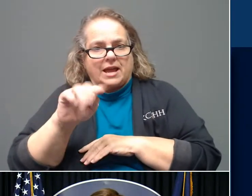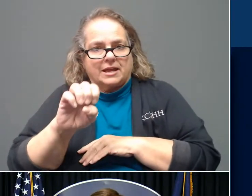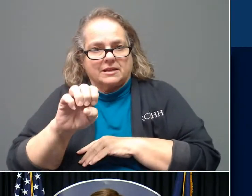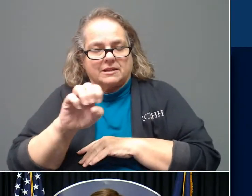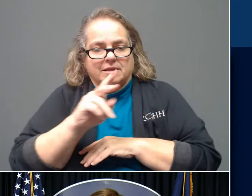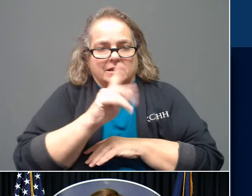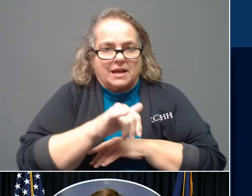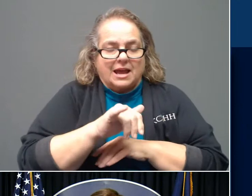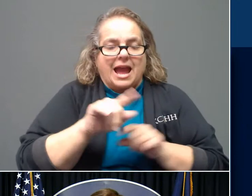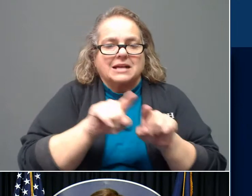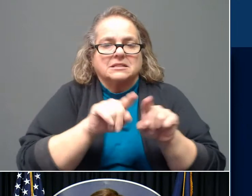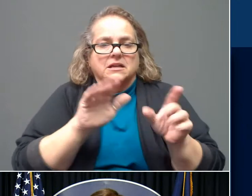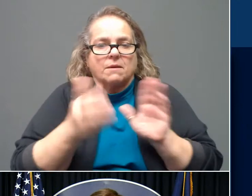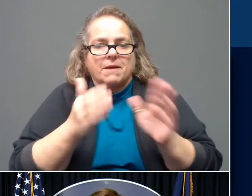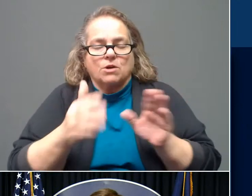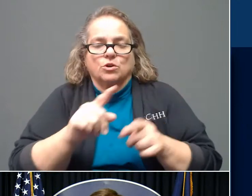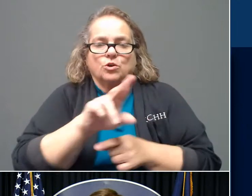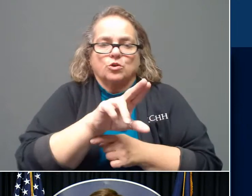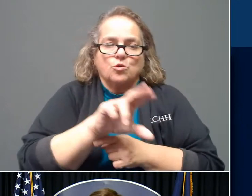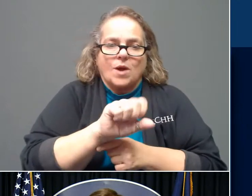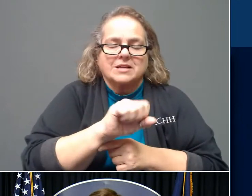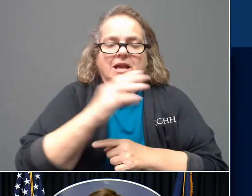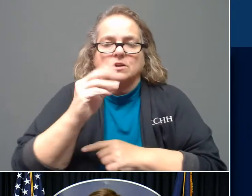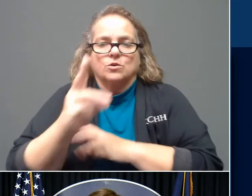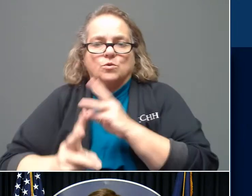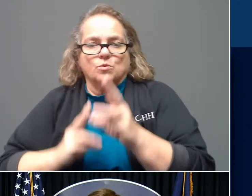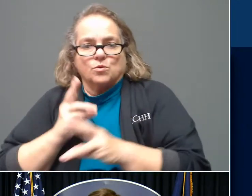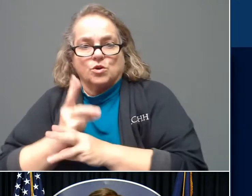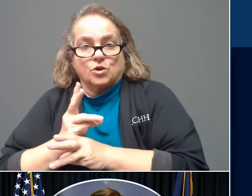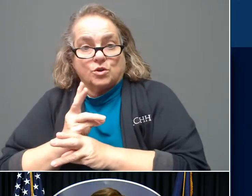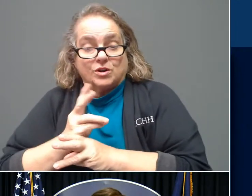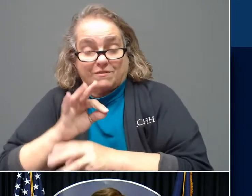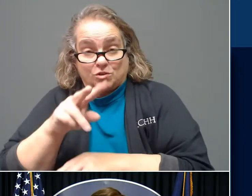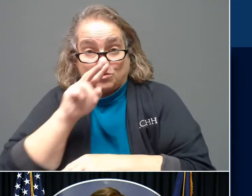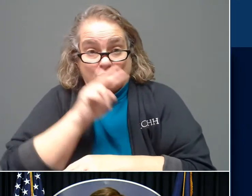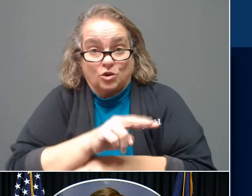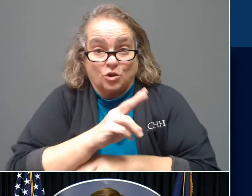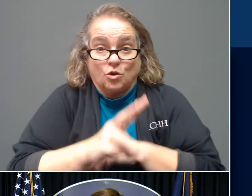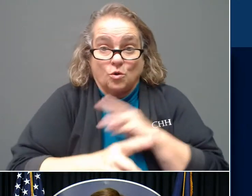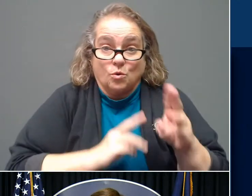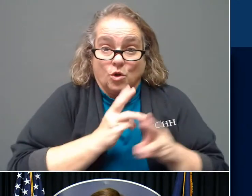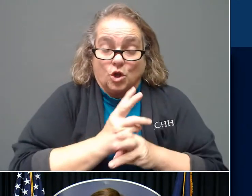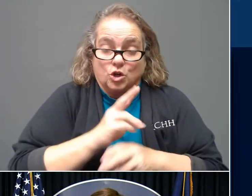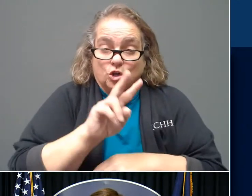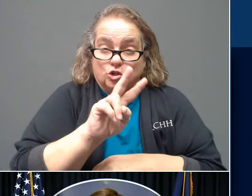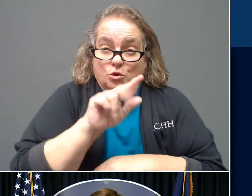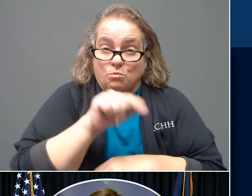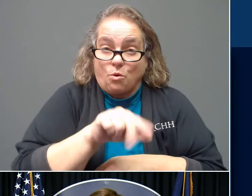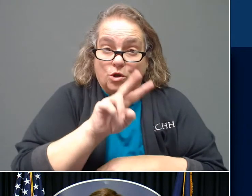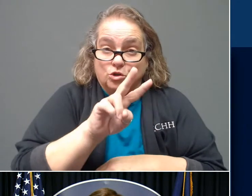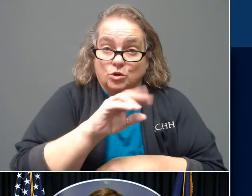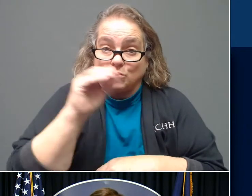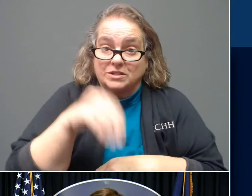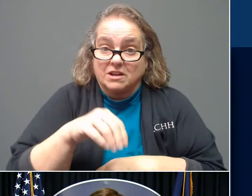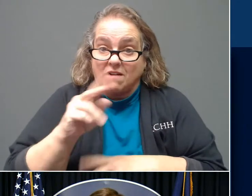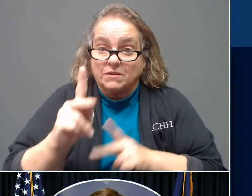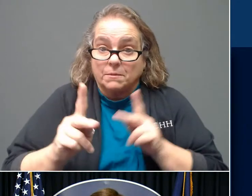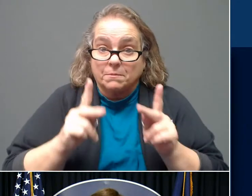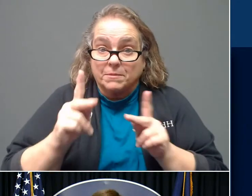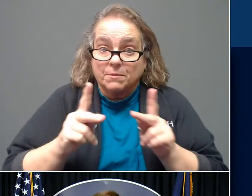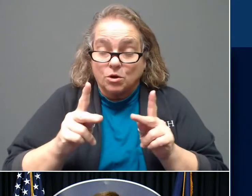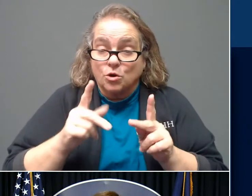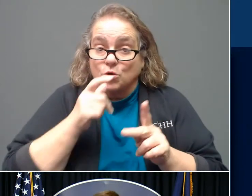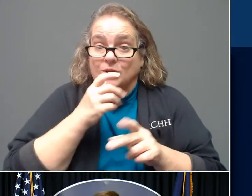and the world. If you look at this here, the world, about 2.2% of people who get